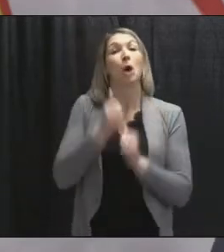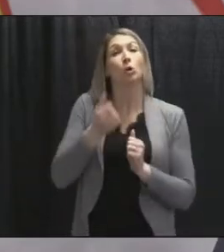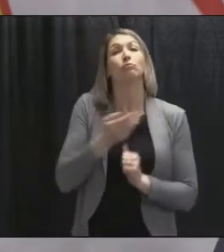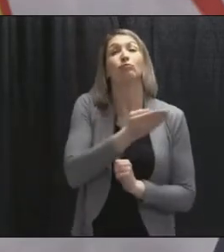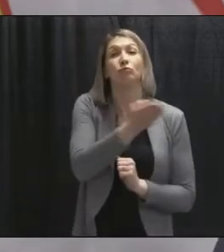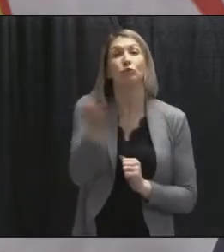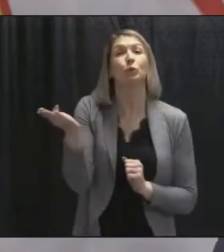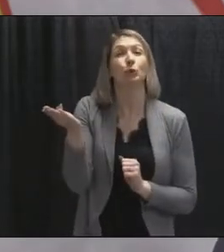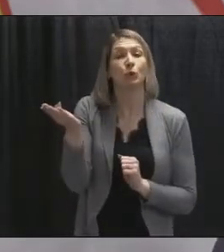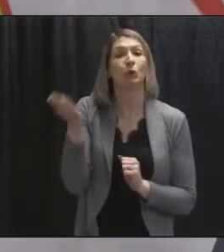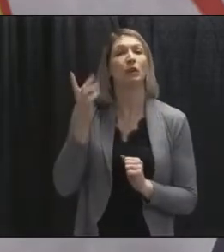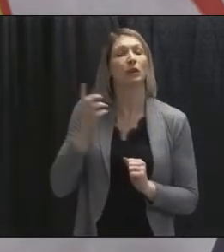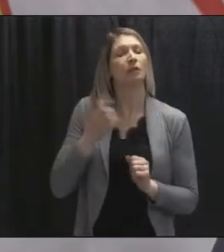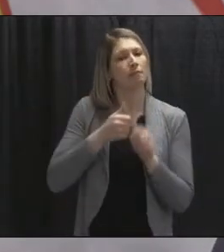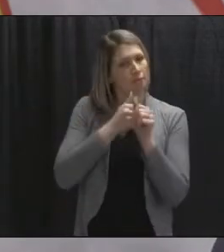later.